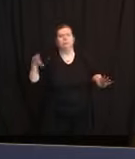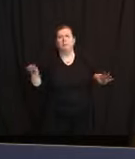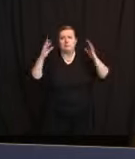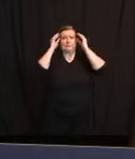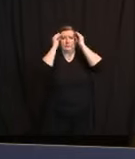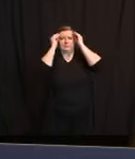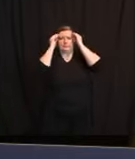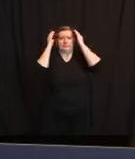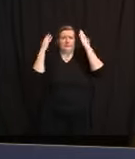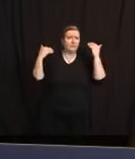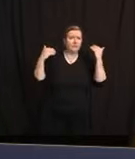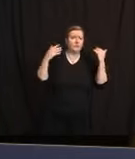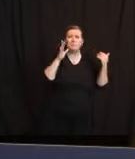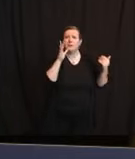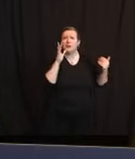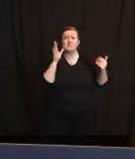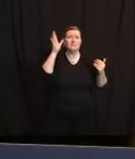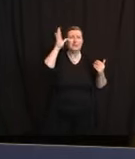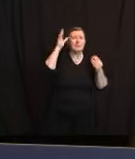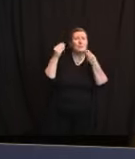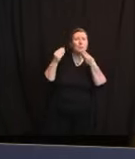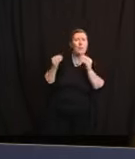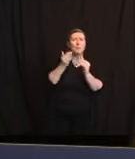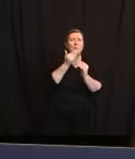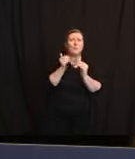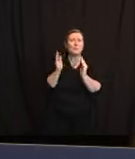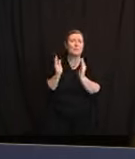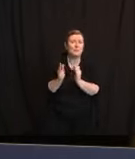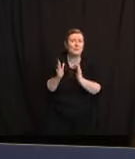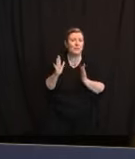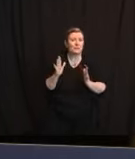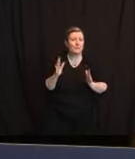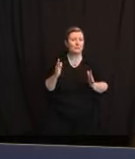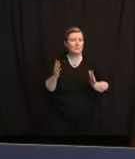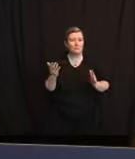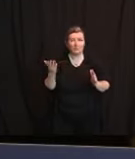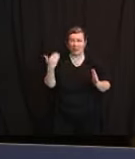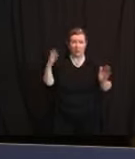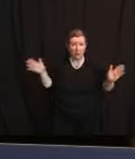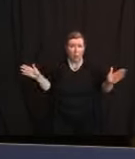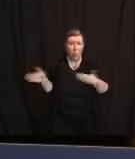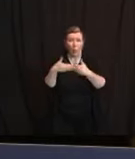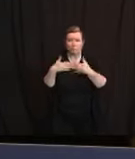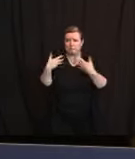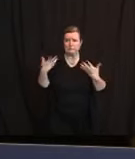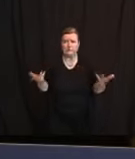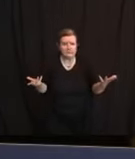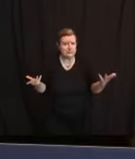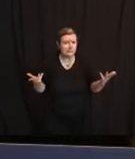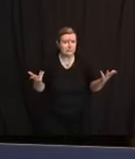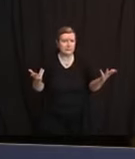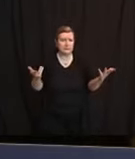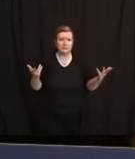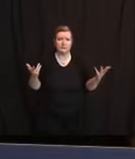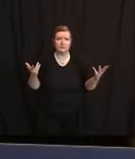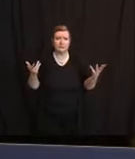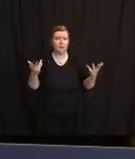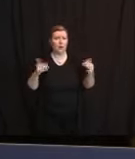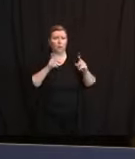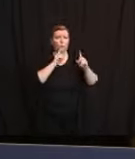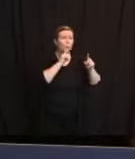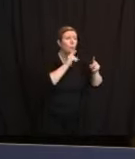small businesses. When this first started, we have to remember, they were bringing in their stock for the spring. It was March.